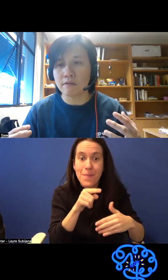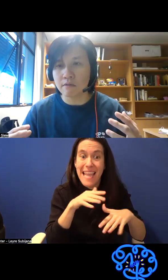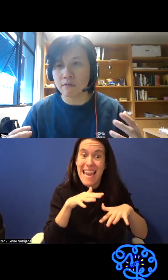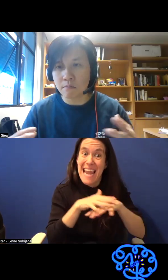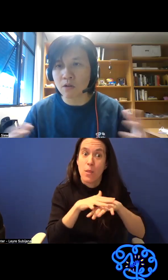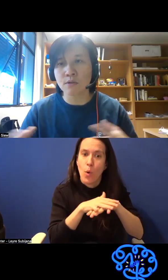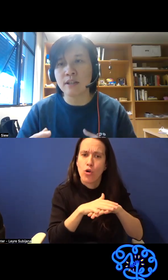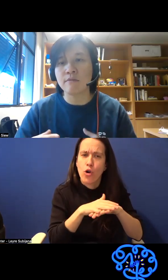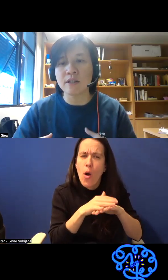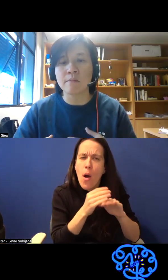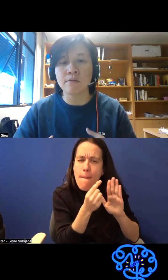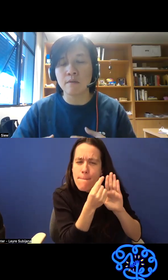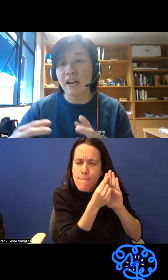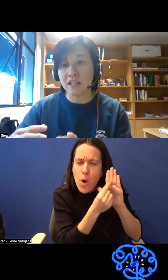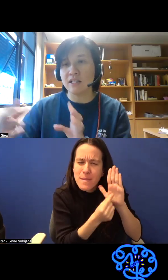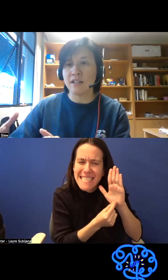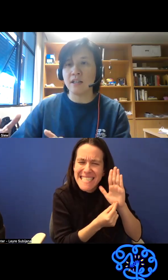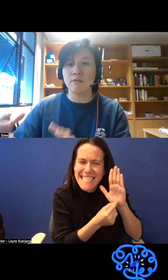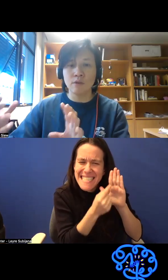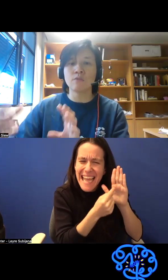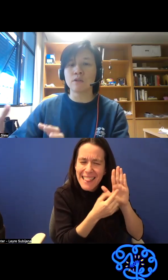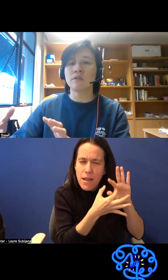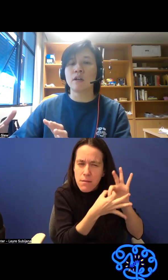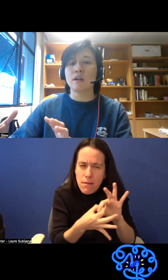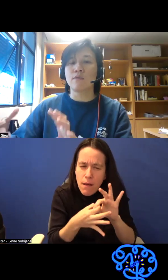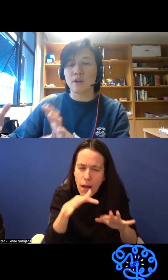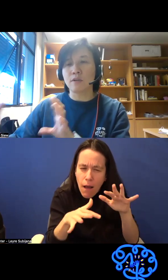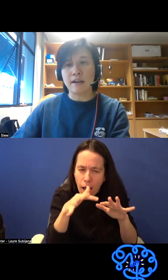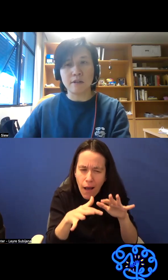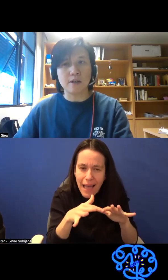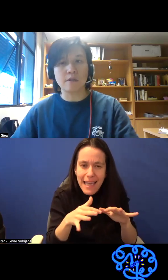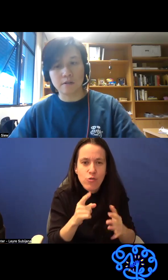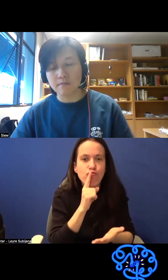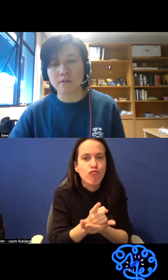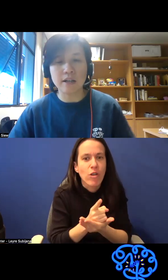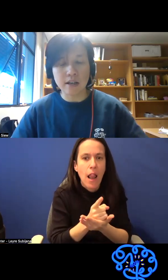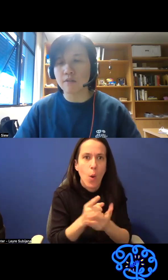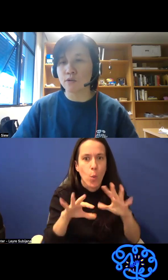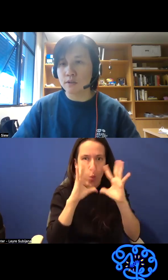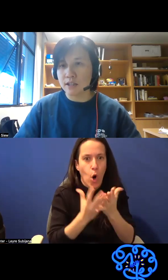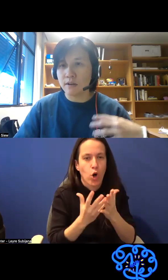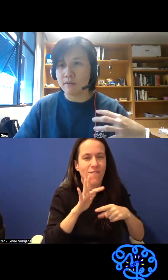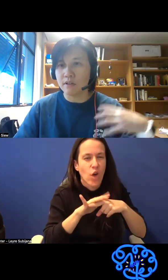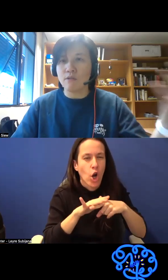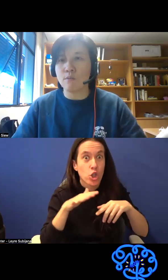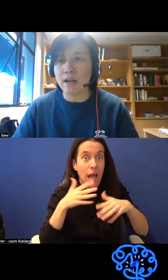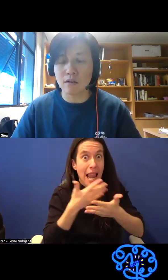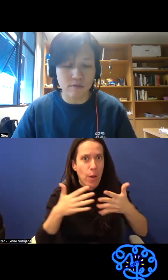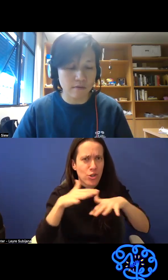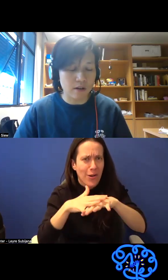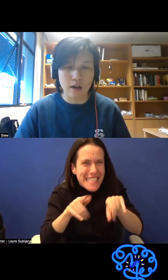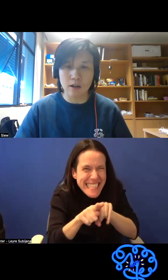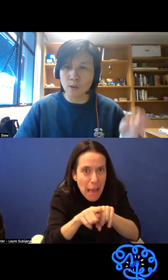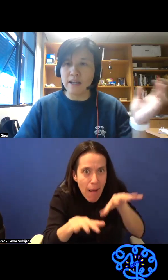that more closely resemble what we actually see in real world phonological language networks. So that's kind of also nice to have a different way